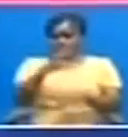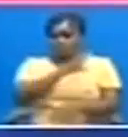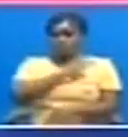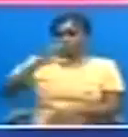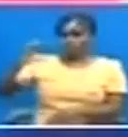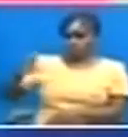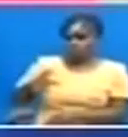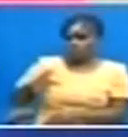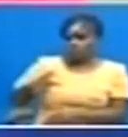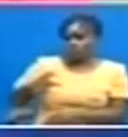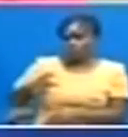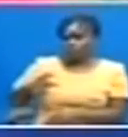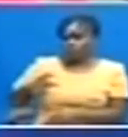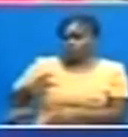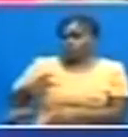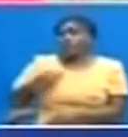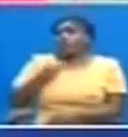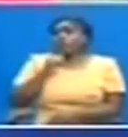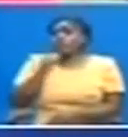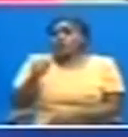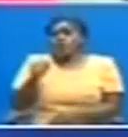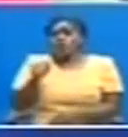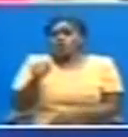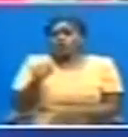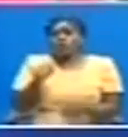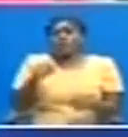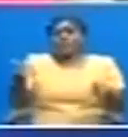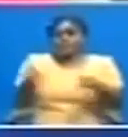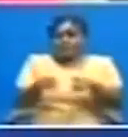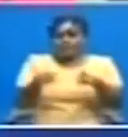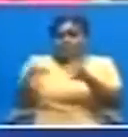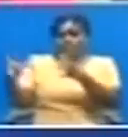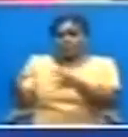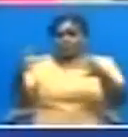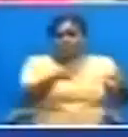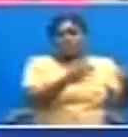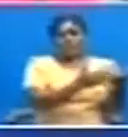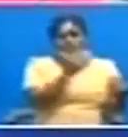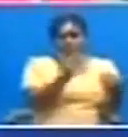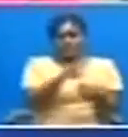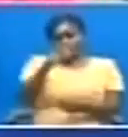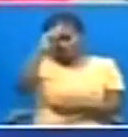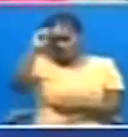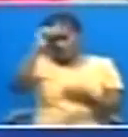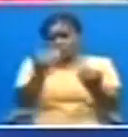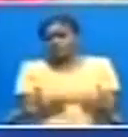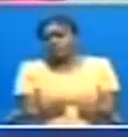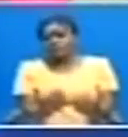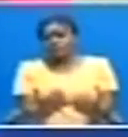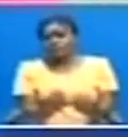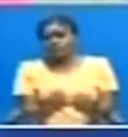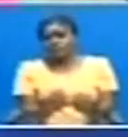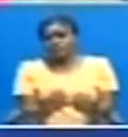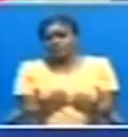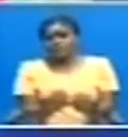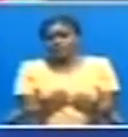National Elections Commission of treating the political parties in this election with the respect that they deserve. Of course, making